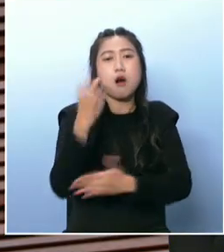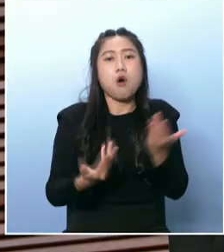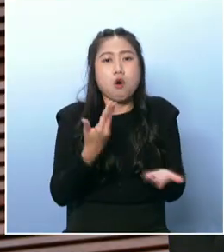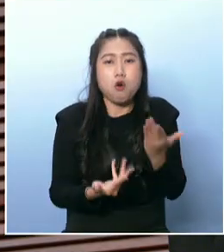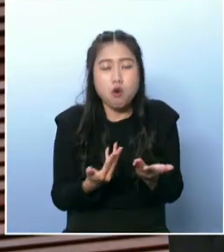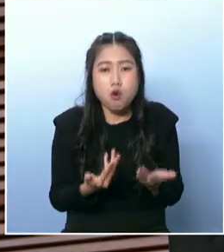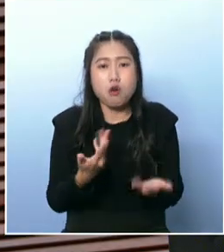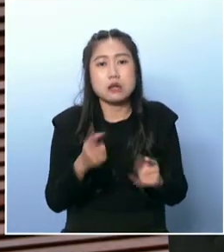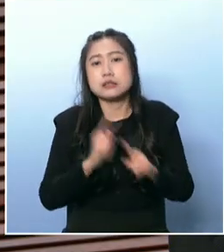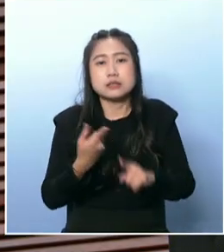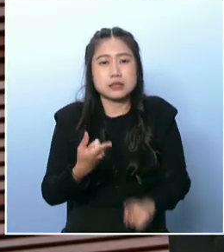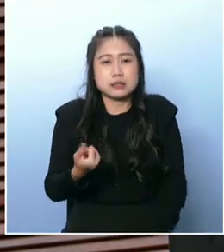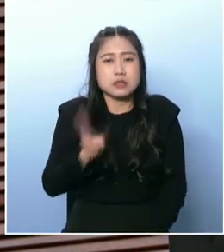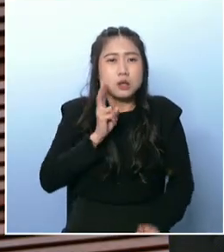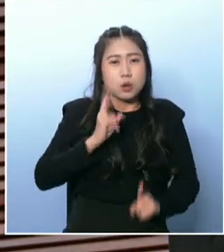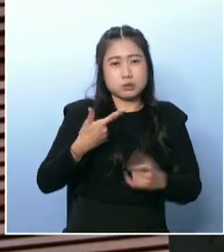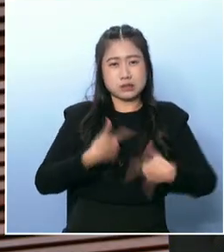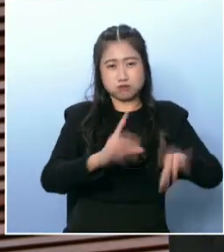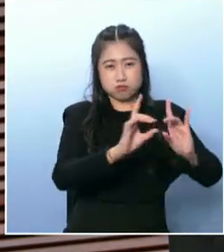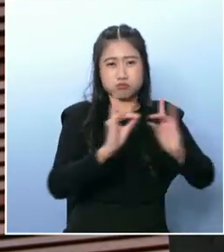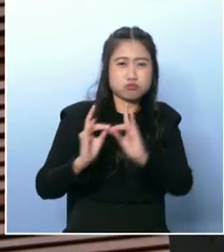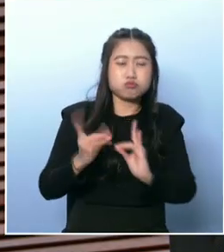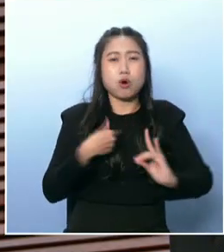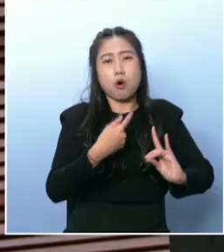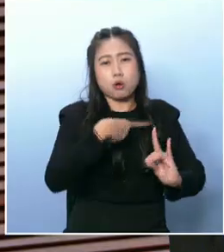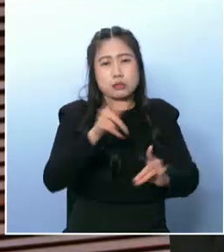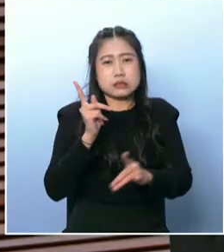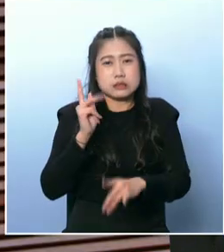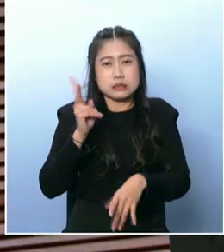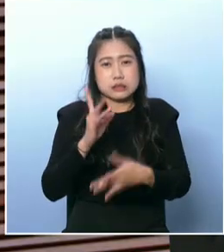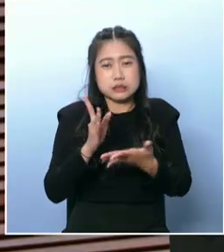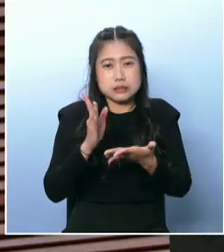is strong objection from the neighbors nearby.